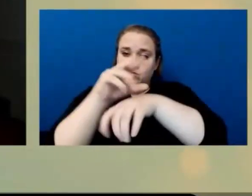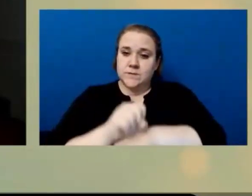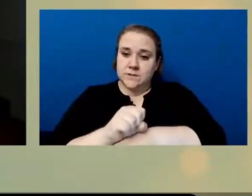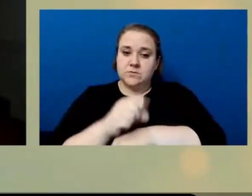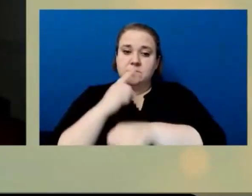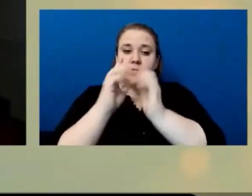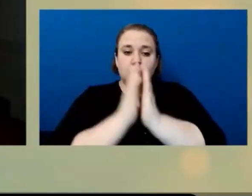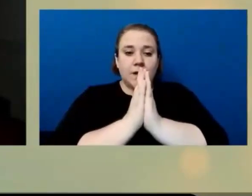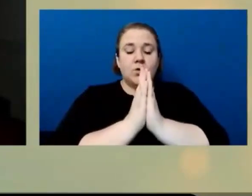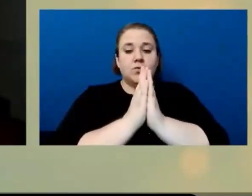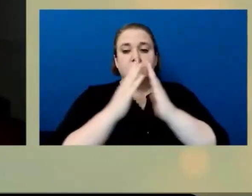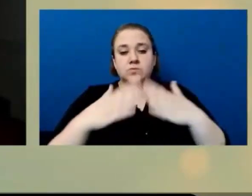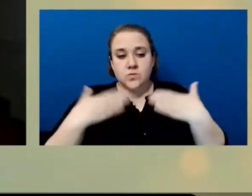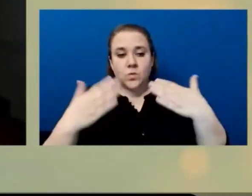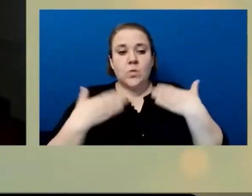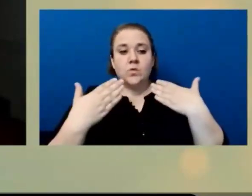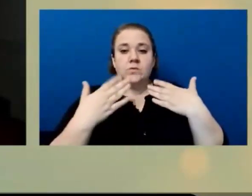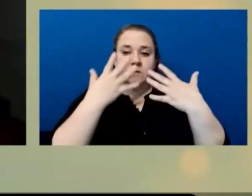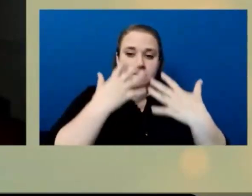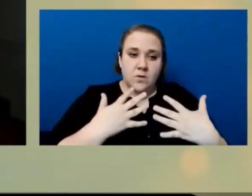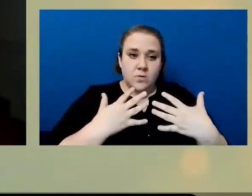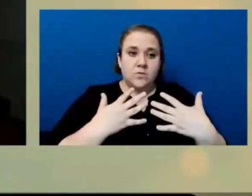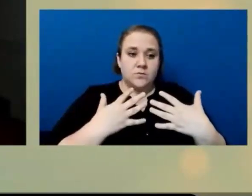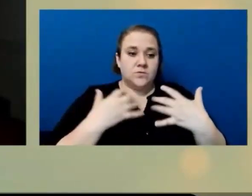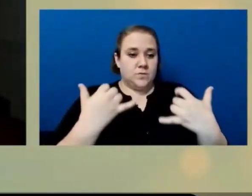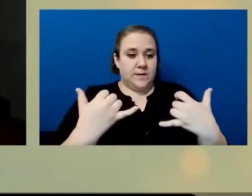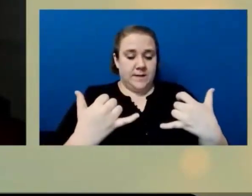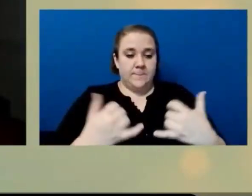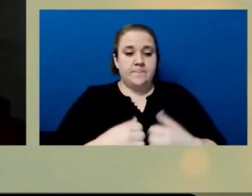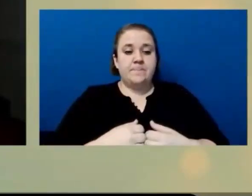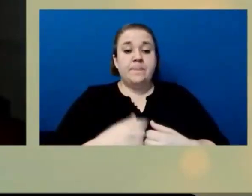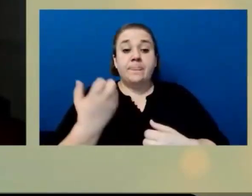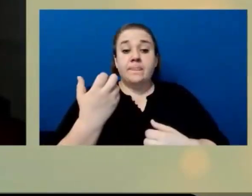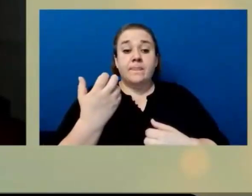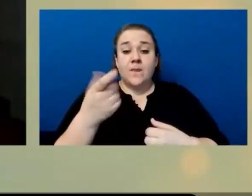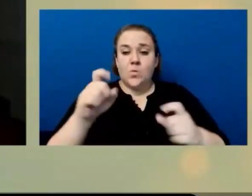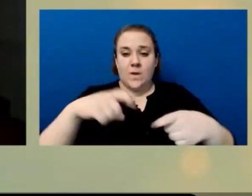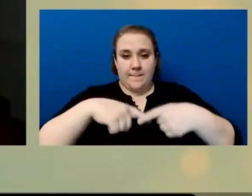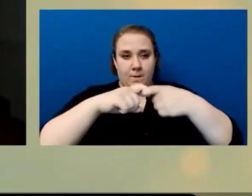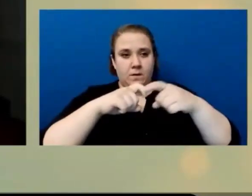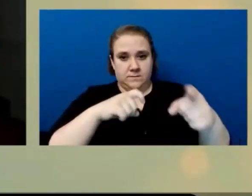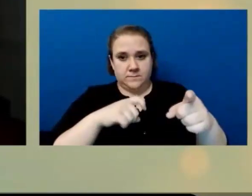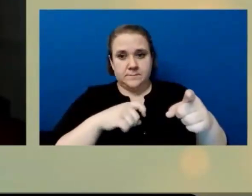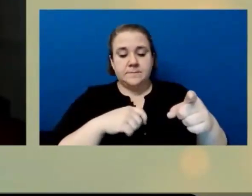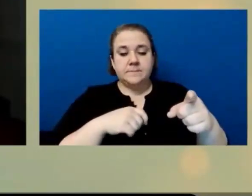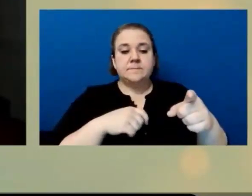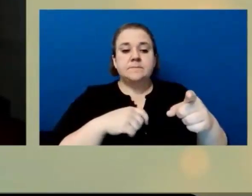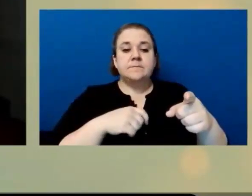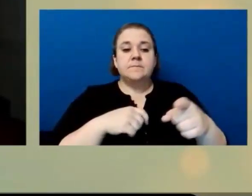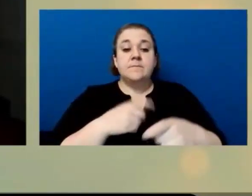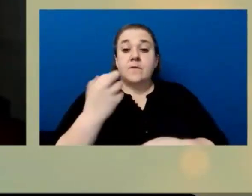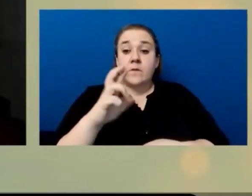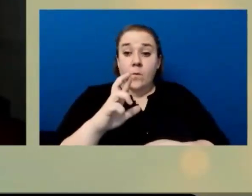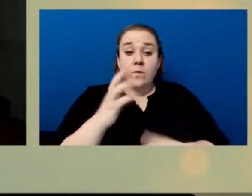of prayer or joys and sorrows during this time by pausing the video.